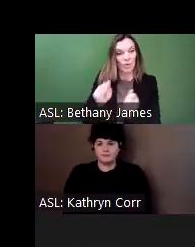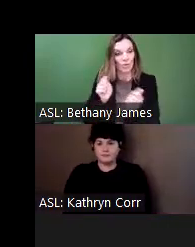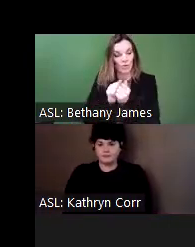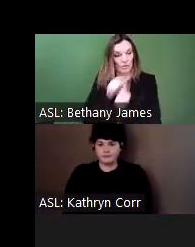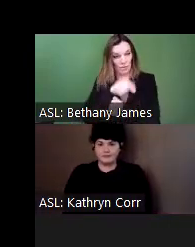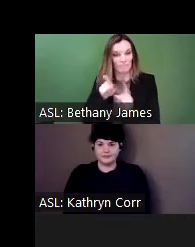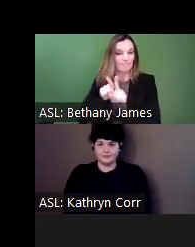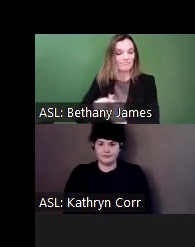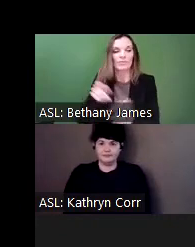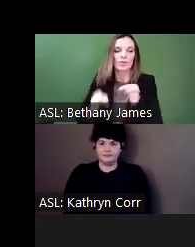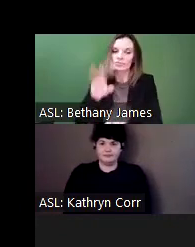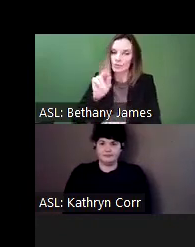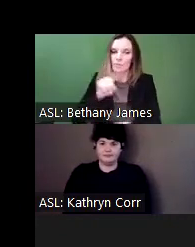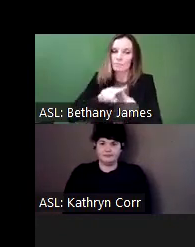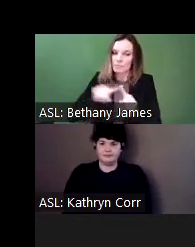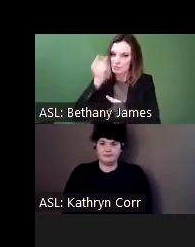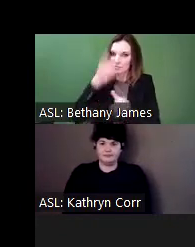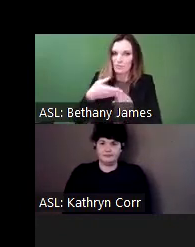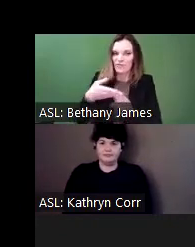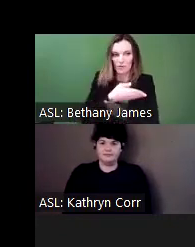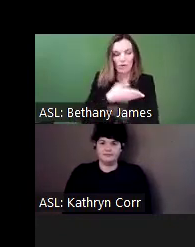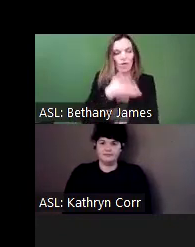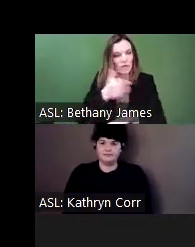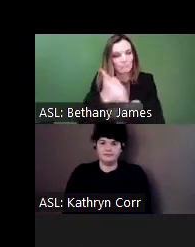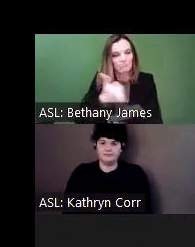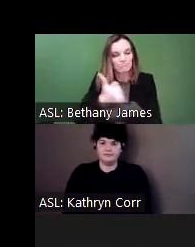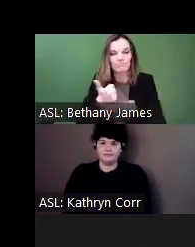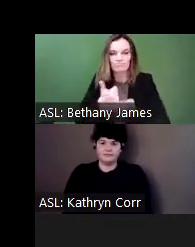indicated, judges want to grant these requests,